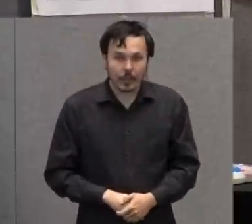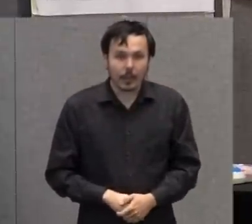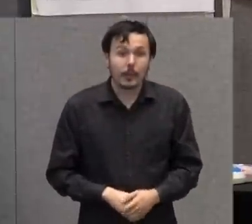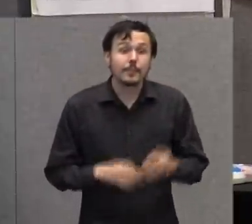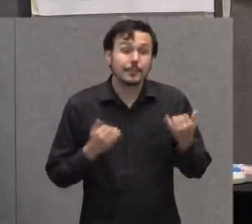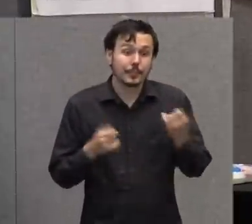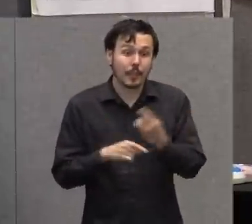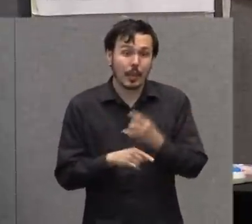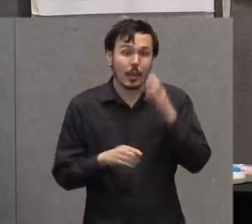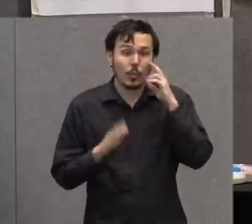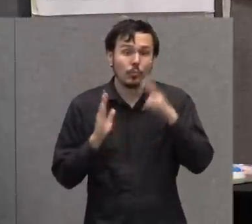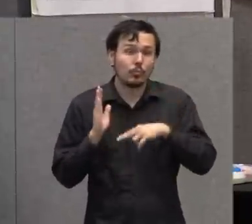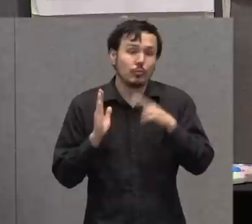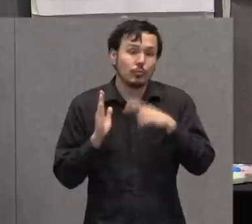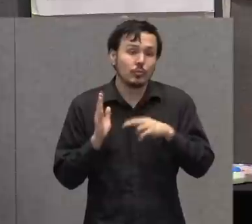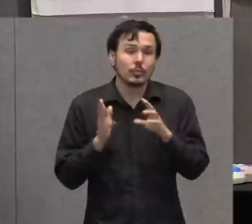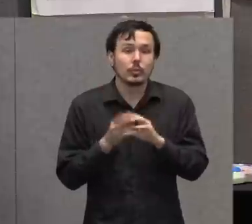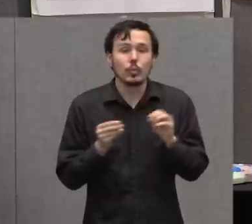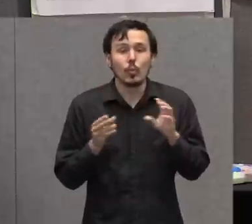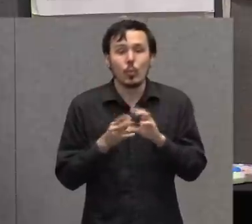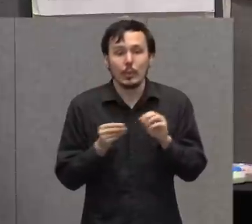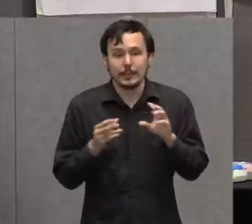We're going to read a story